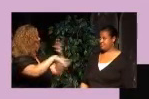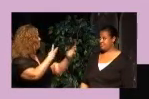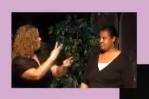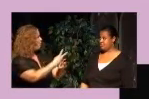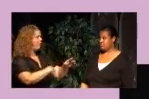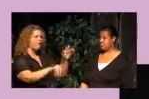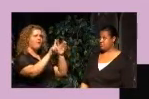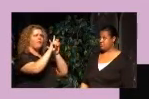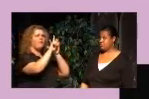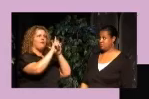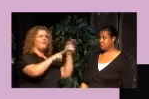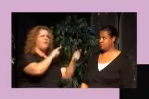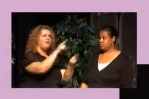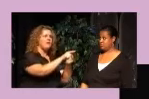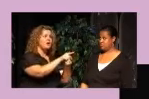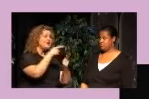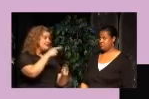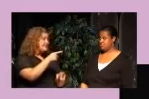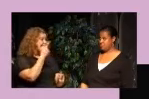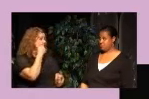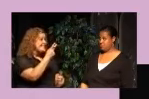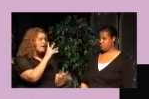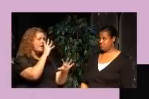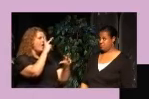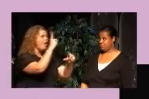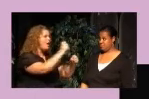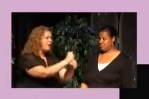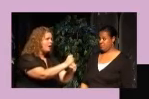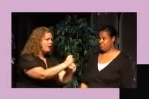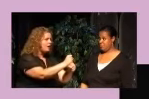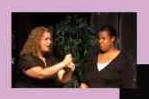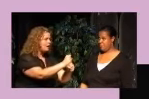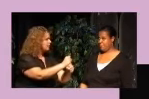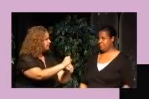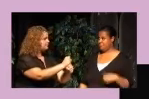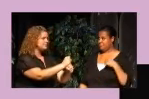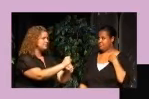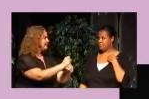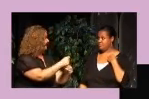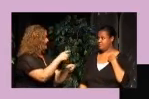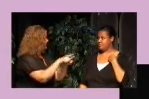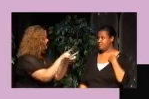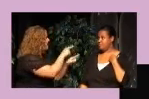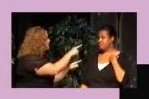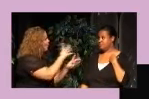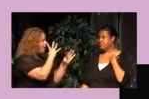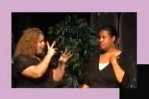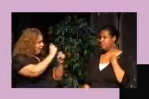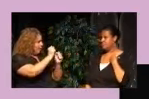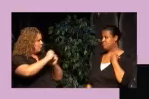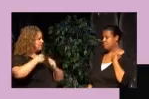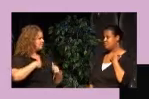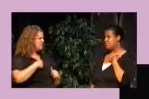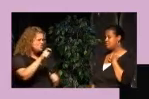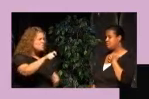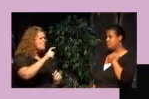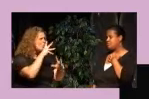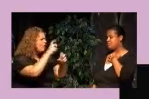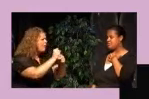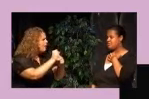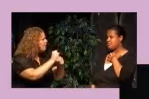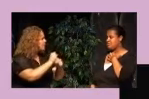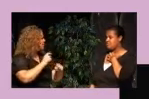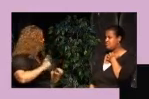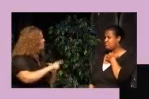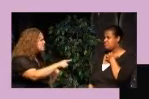world, who instead of being amazed by me, of being transported like you are and like she should have been, who